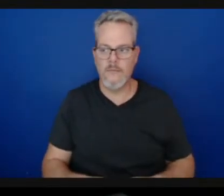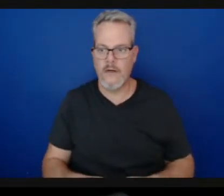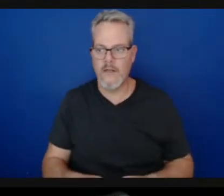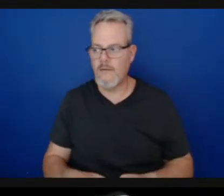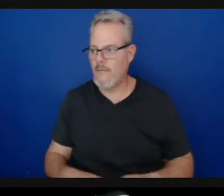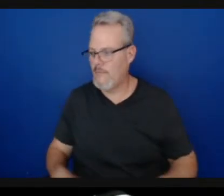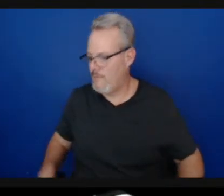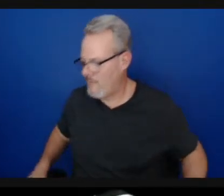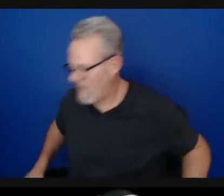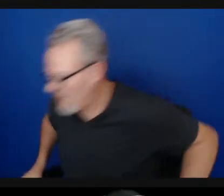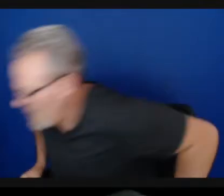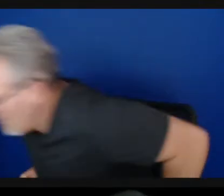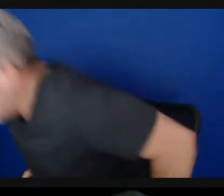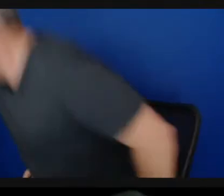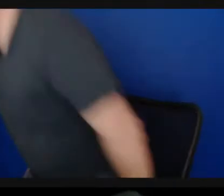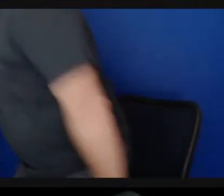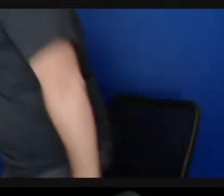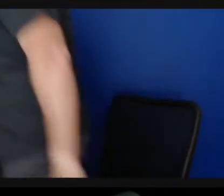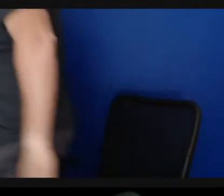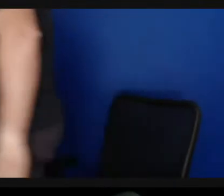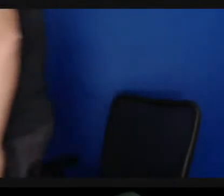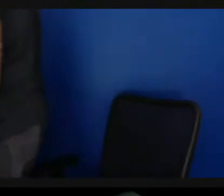This one right here.